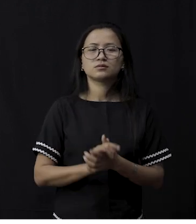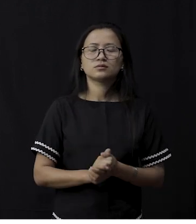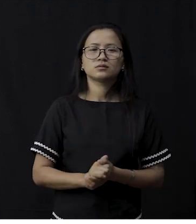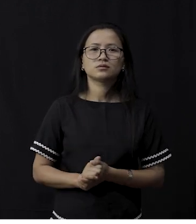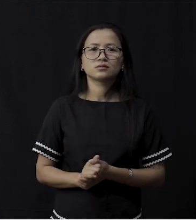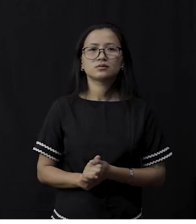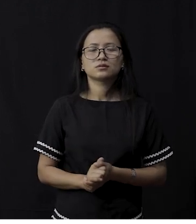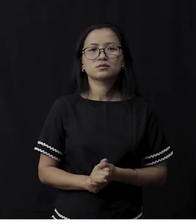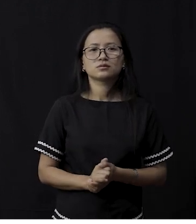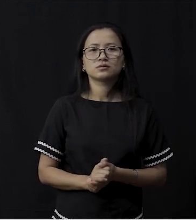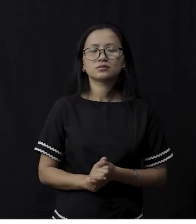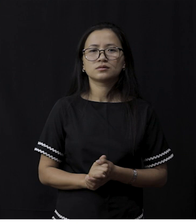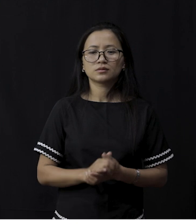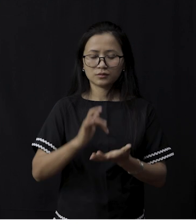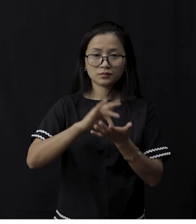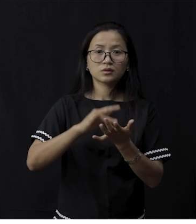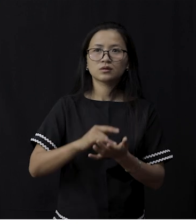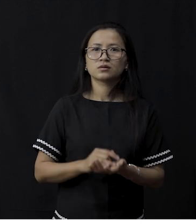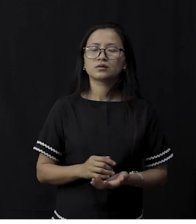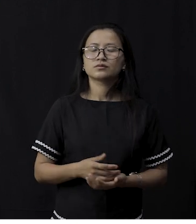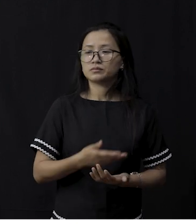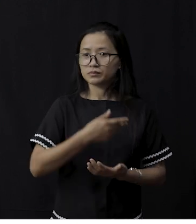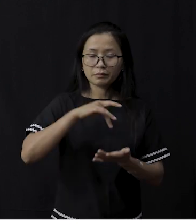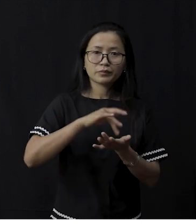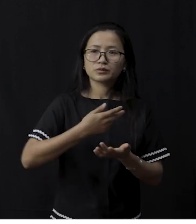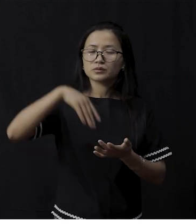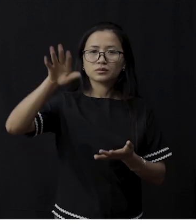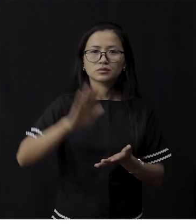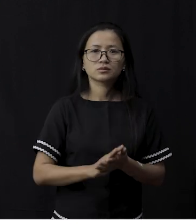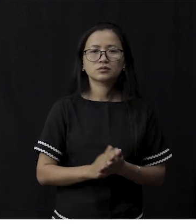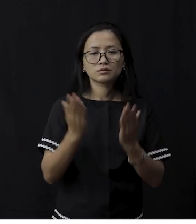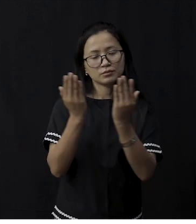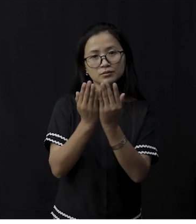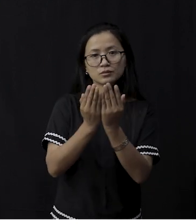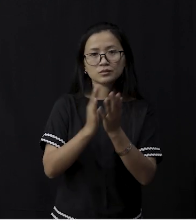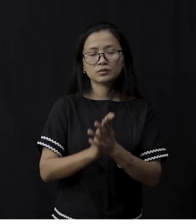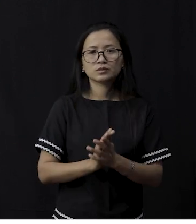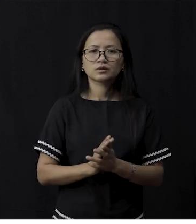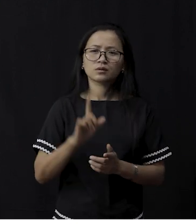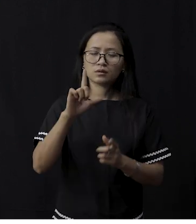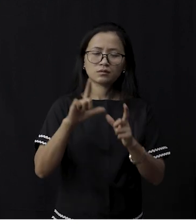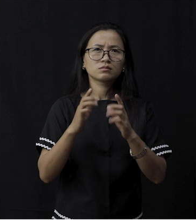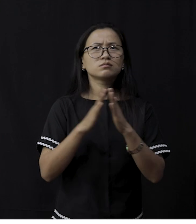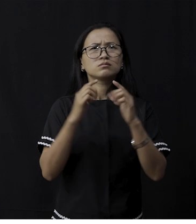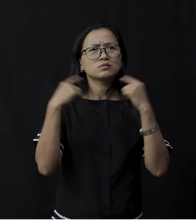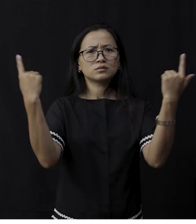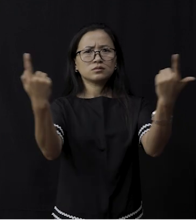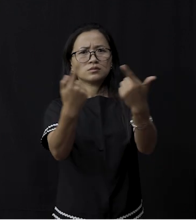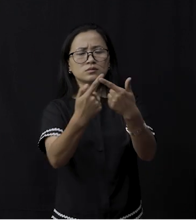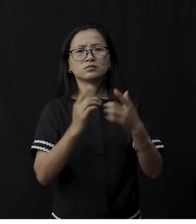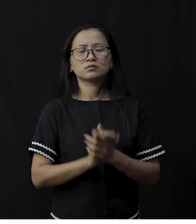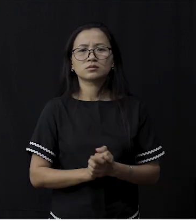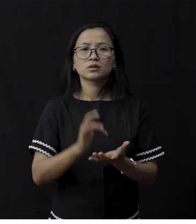now. So carnival is a place to go, and that's a noun. If you go and read books in a library, the library